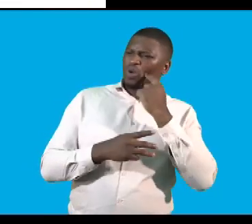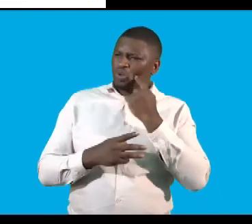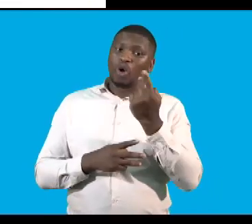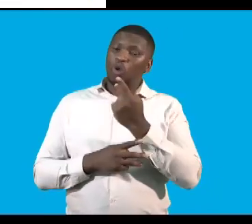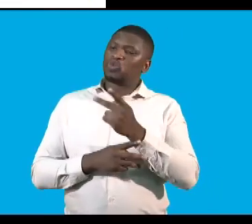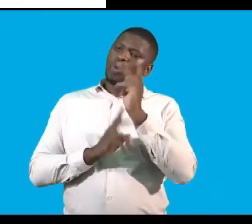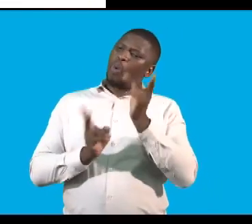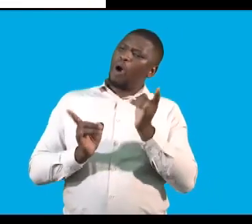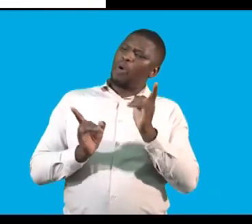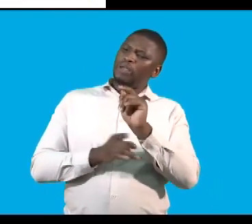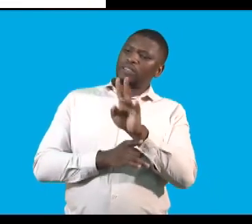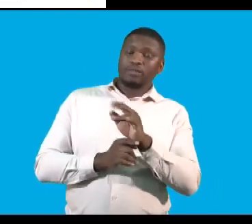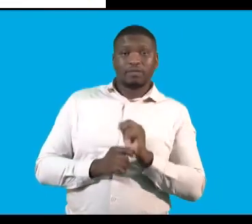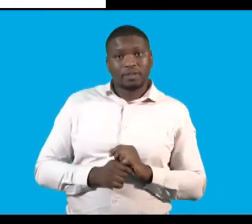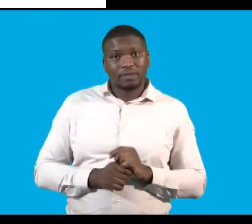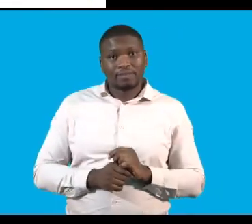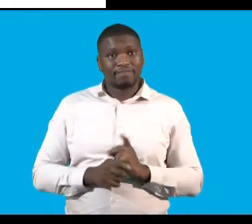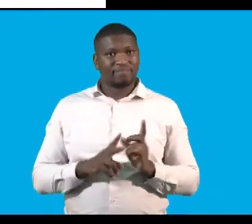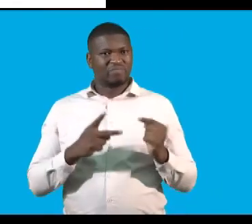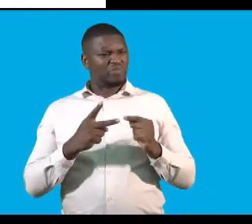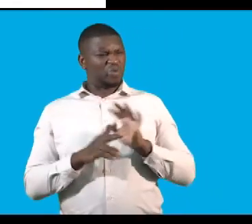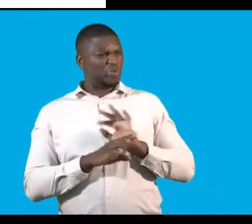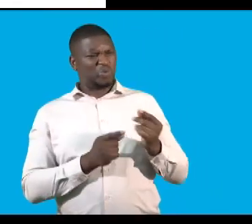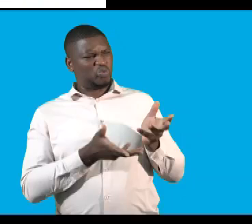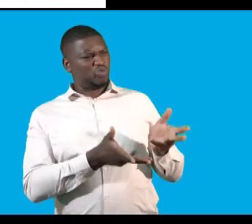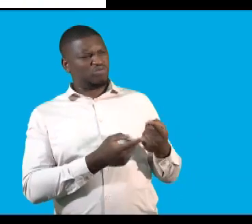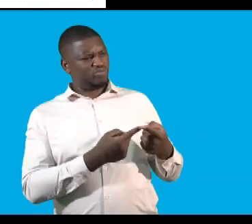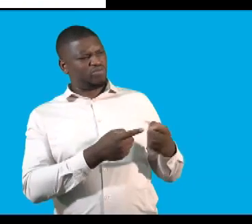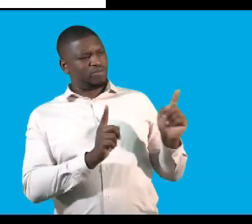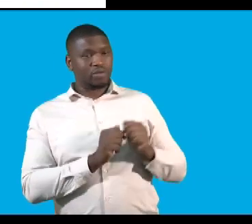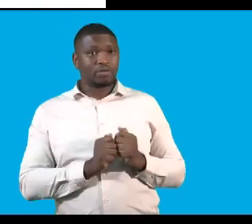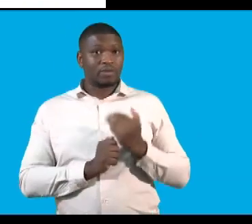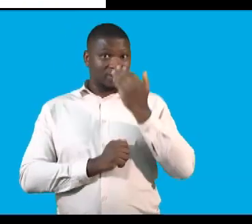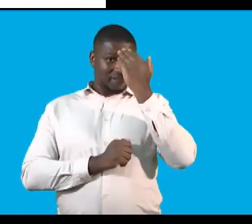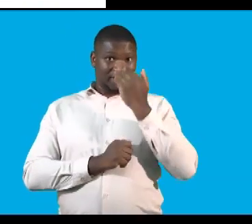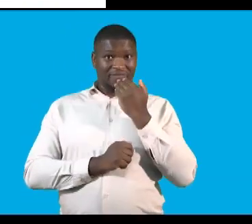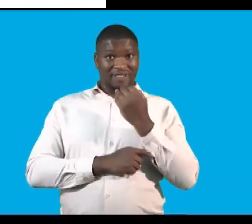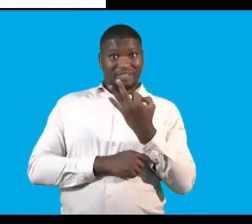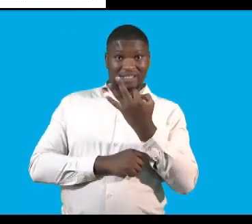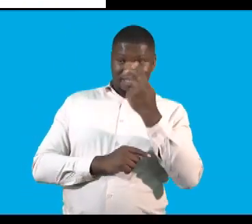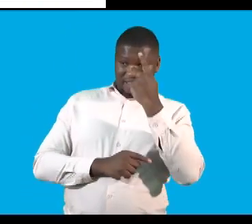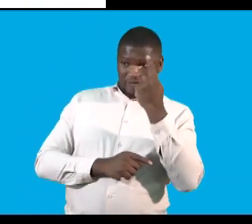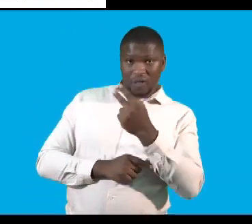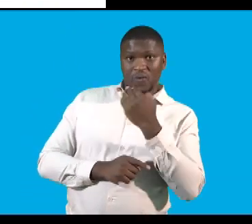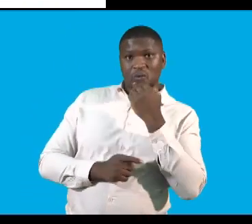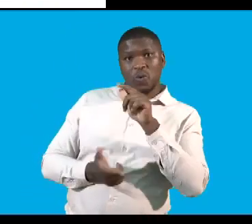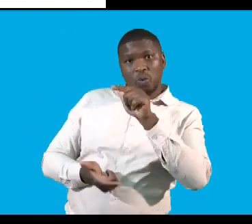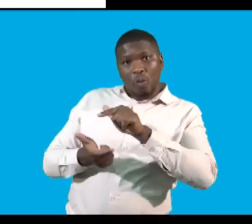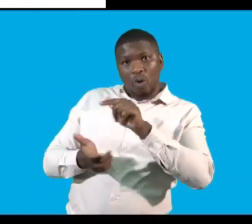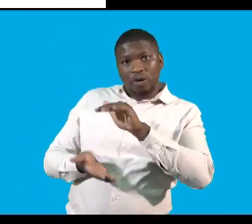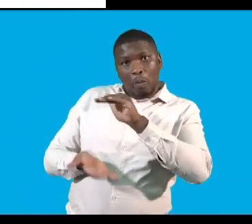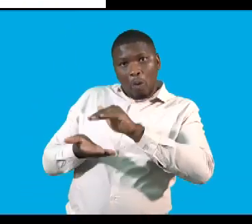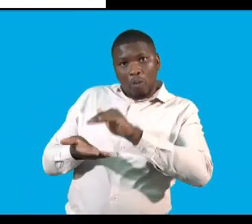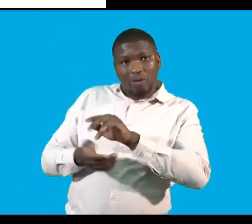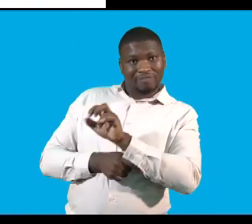shows. The smaller character says, hardly. In frame 3, the focus is solely on the smaller character, and he says,